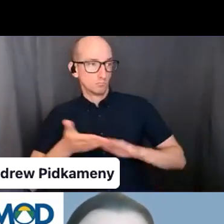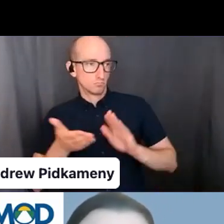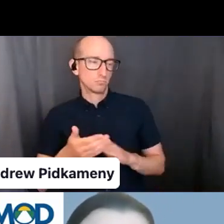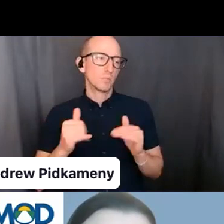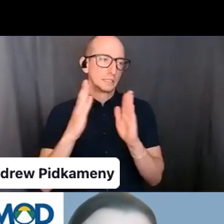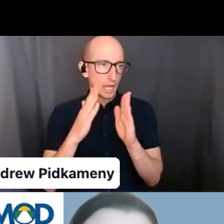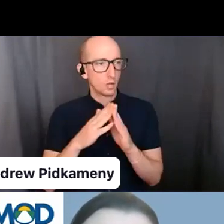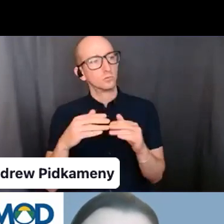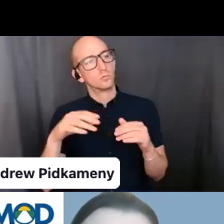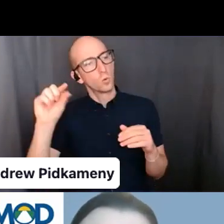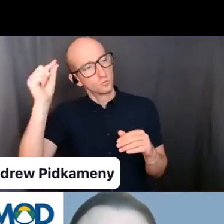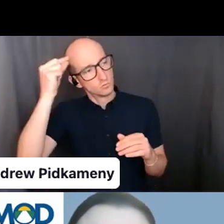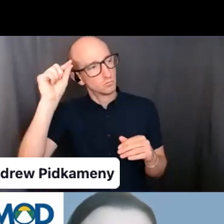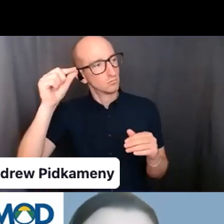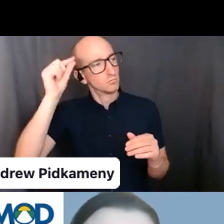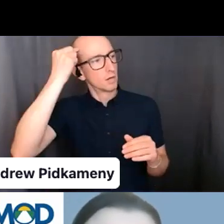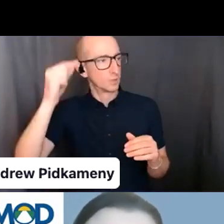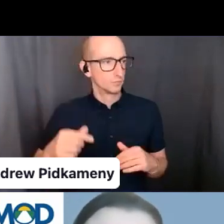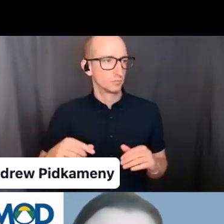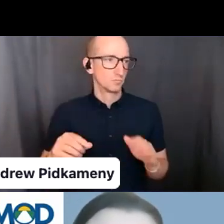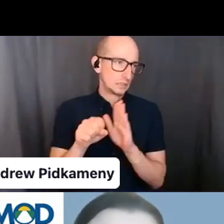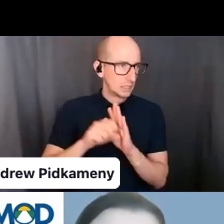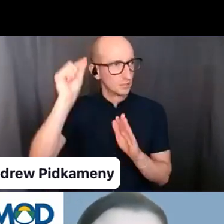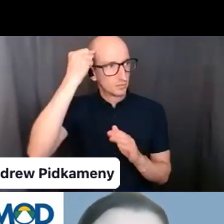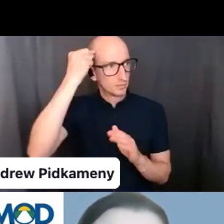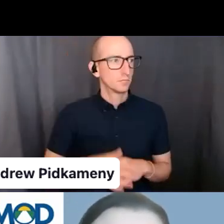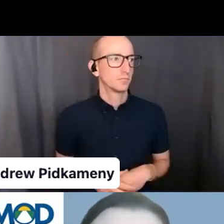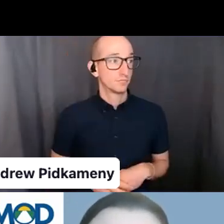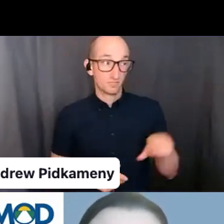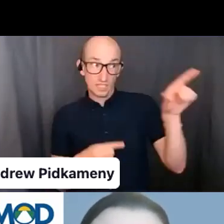holds a public meeting or event, like a festival or a summer camp.